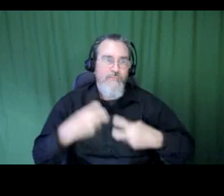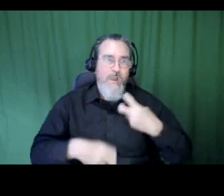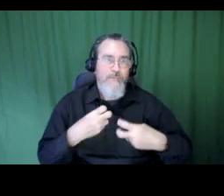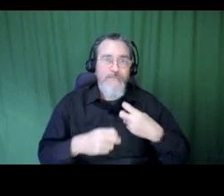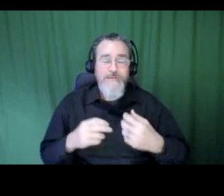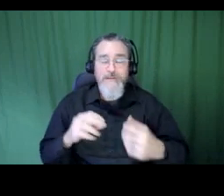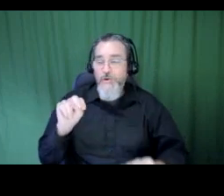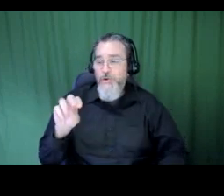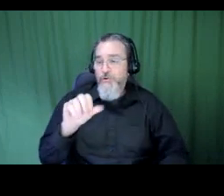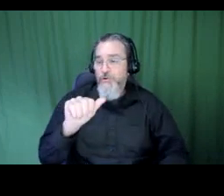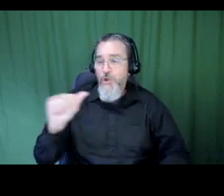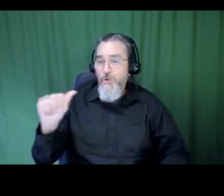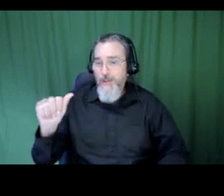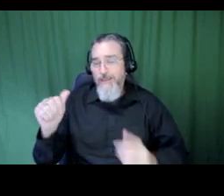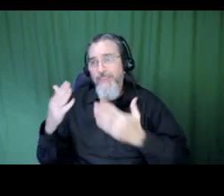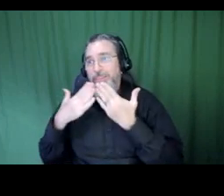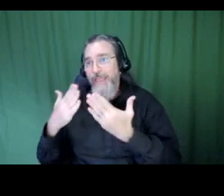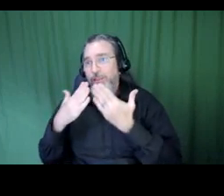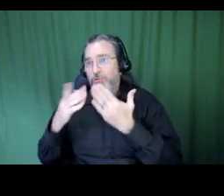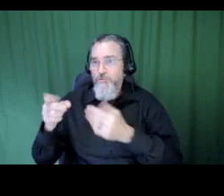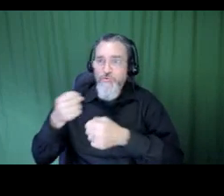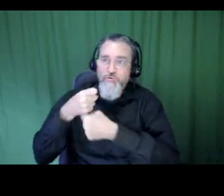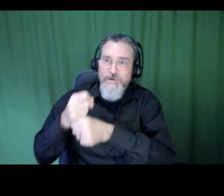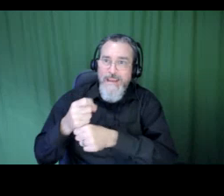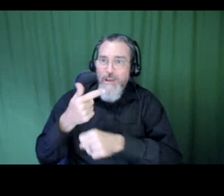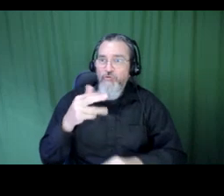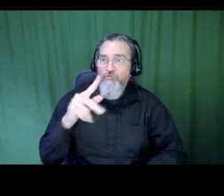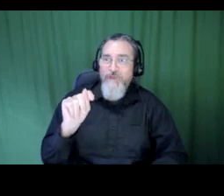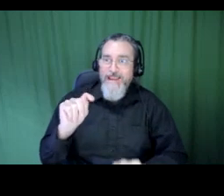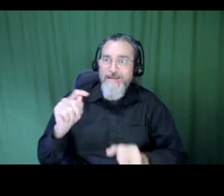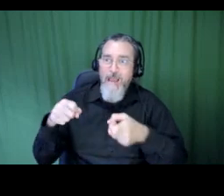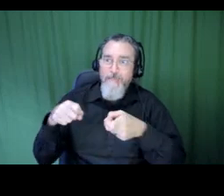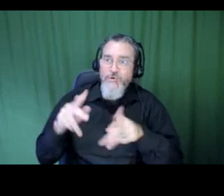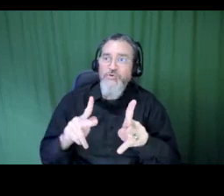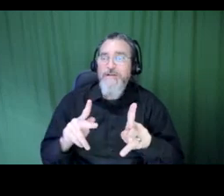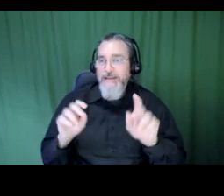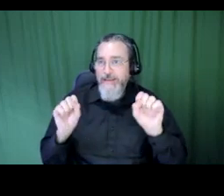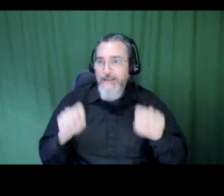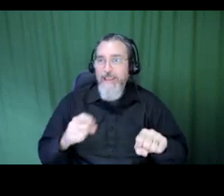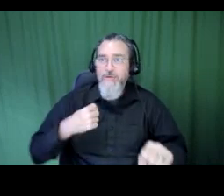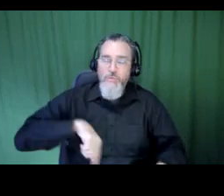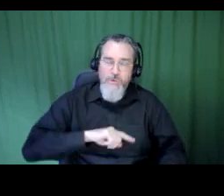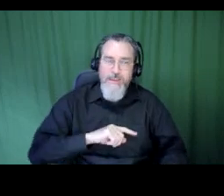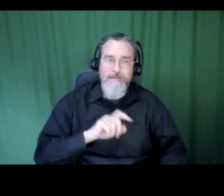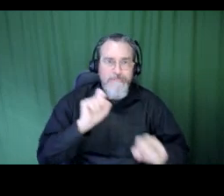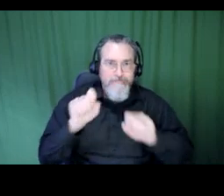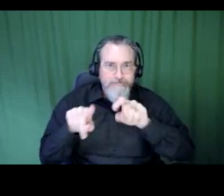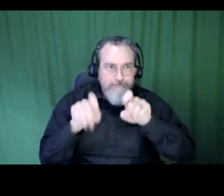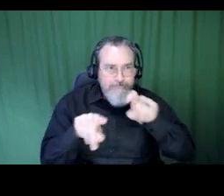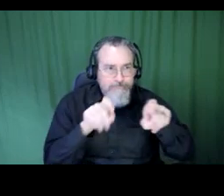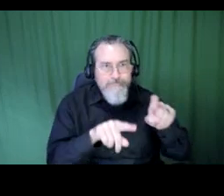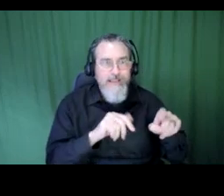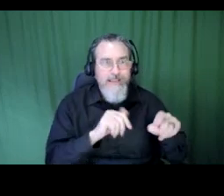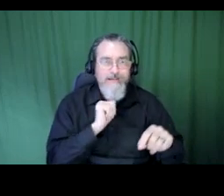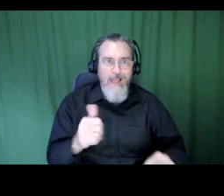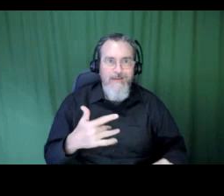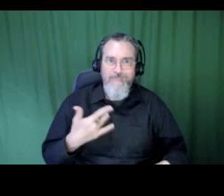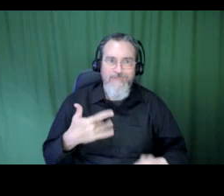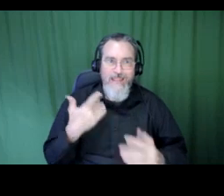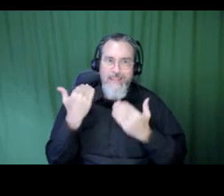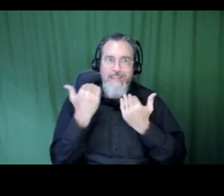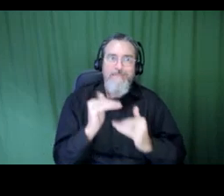creating the grant opportunity where we can really ask these questions in a holistic way and not feel so limited.